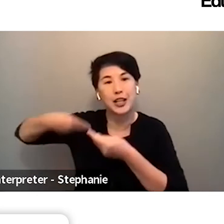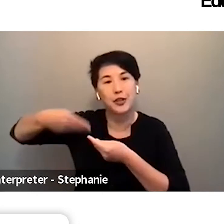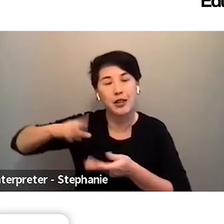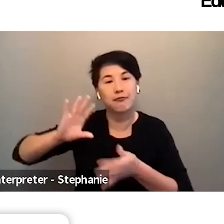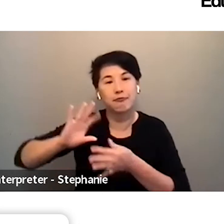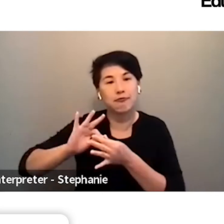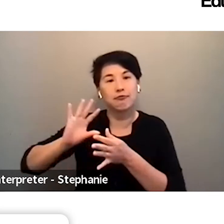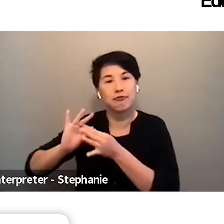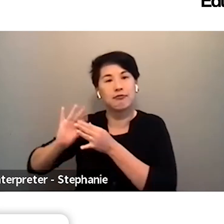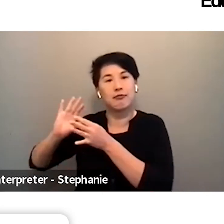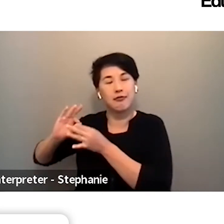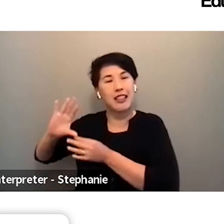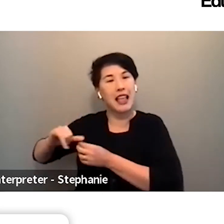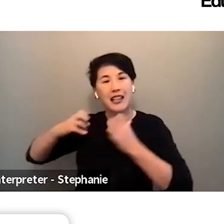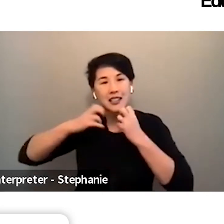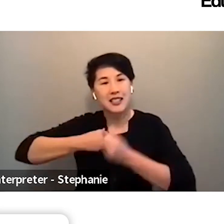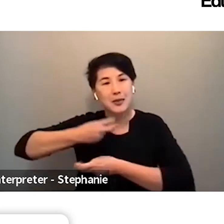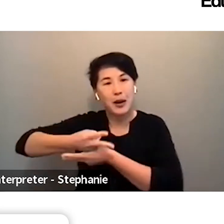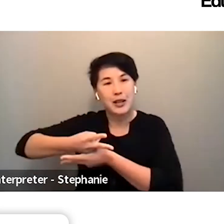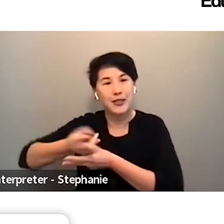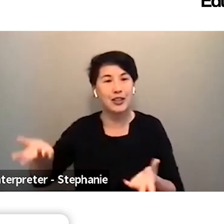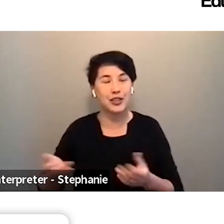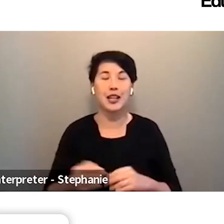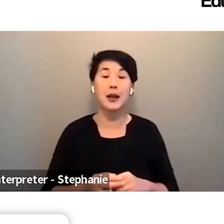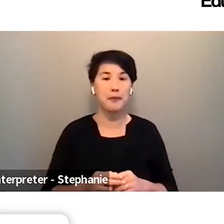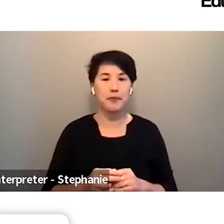of preservation. And,